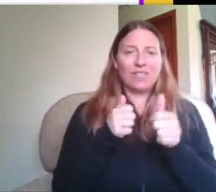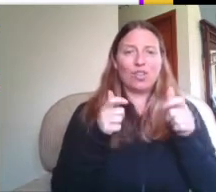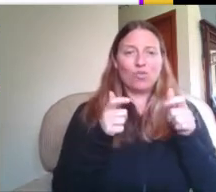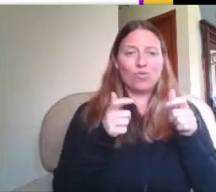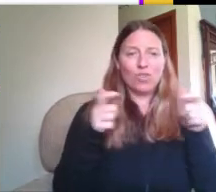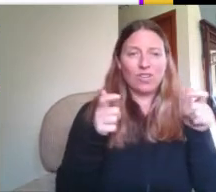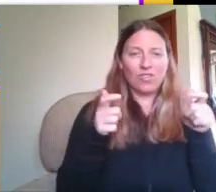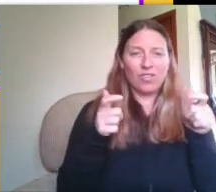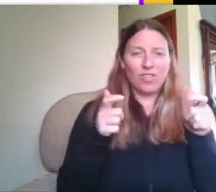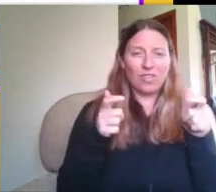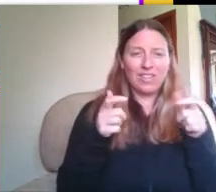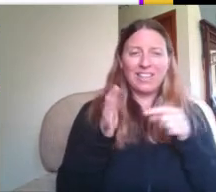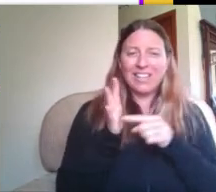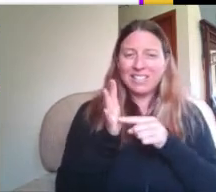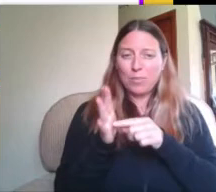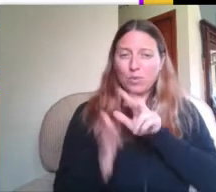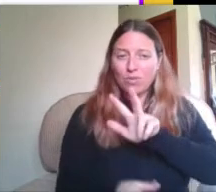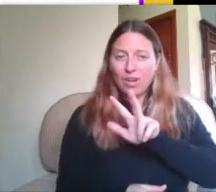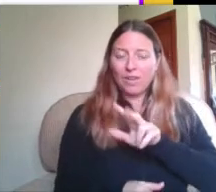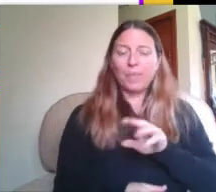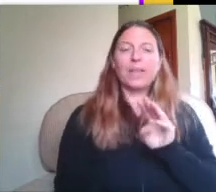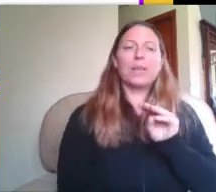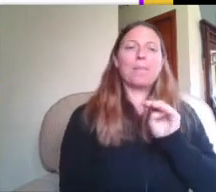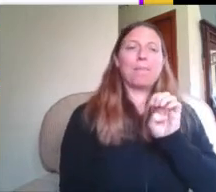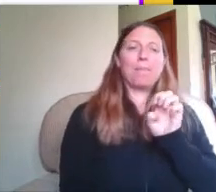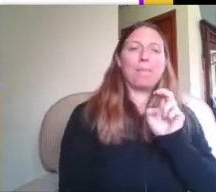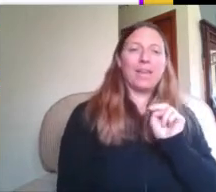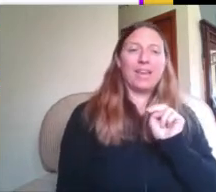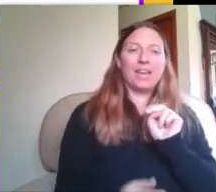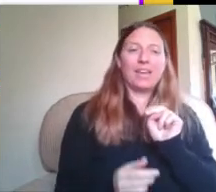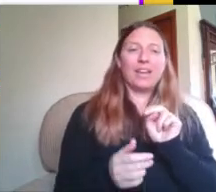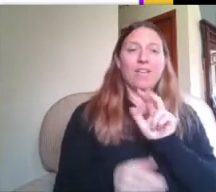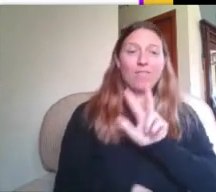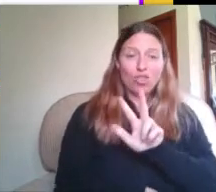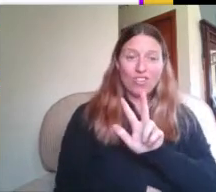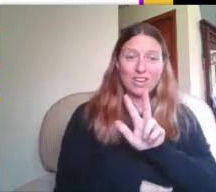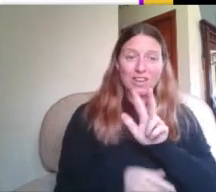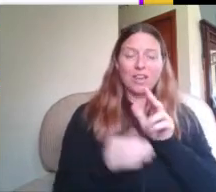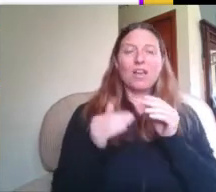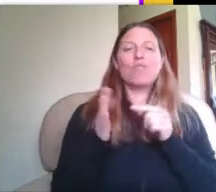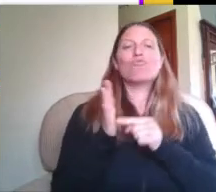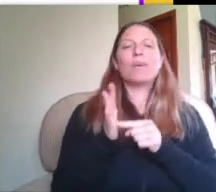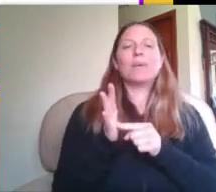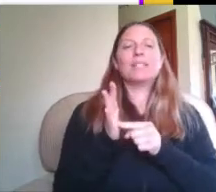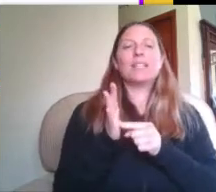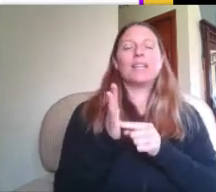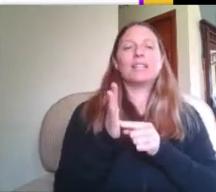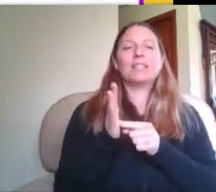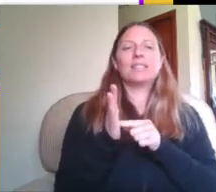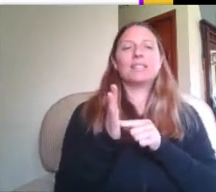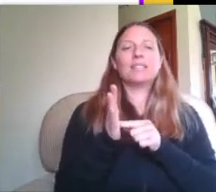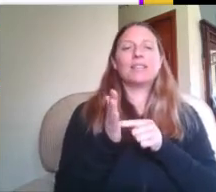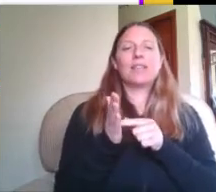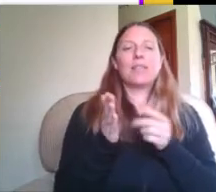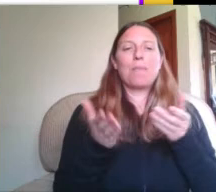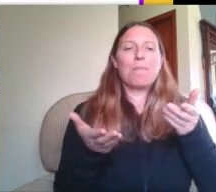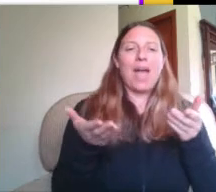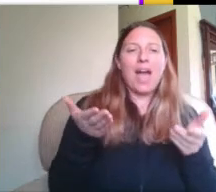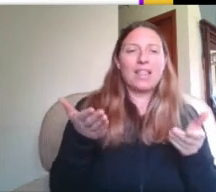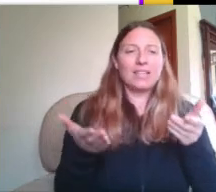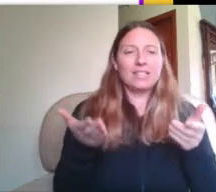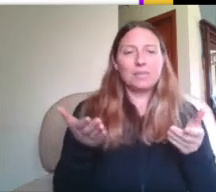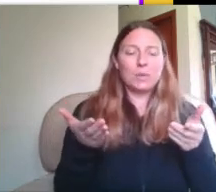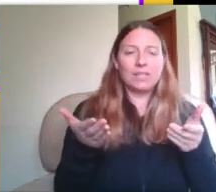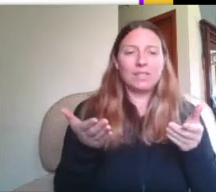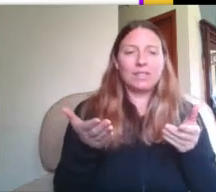example. The mean represents the balancing point of data values that are less than